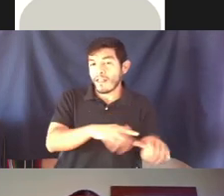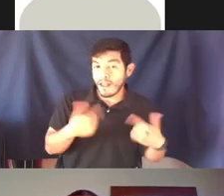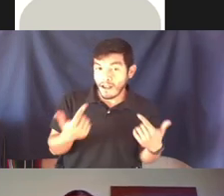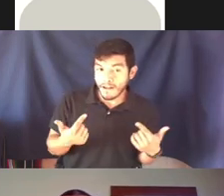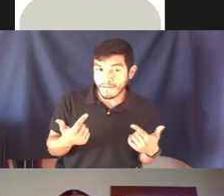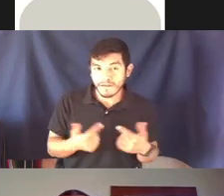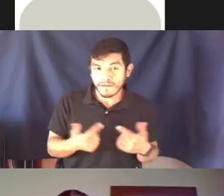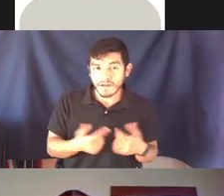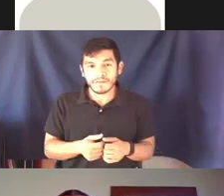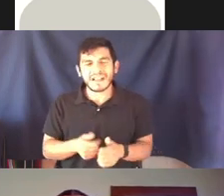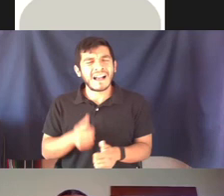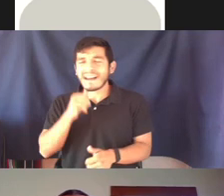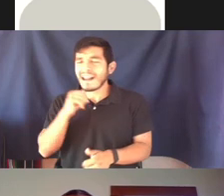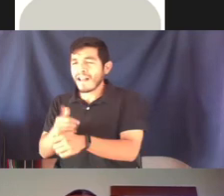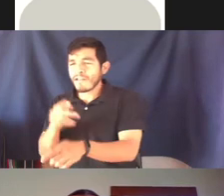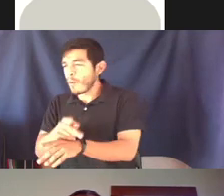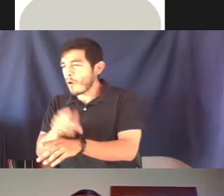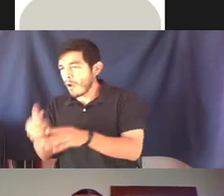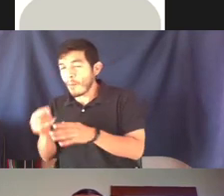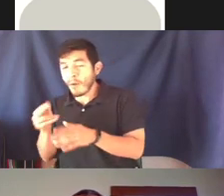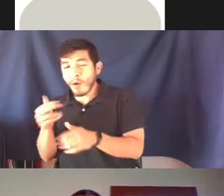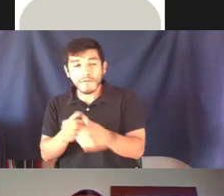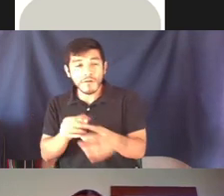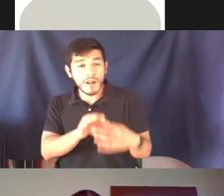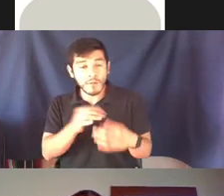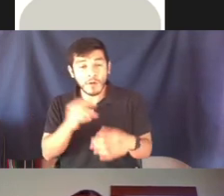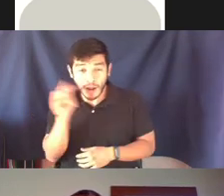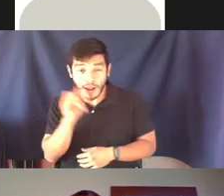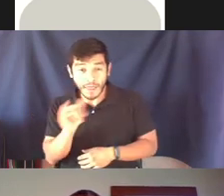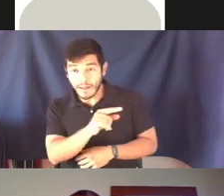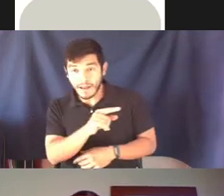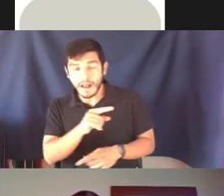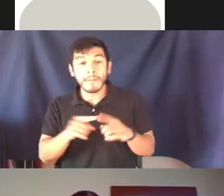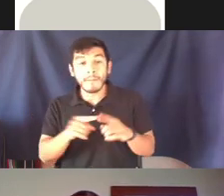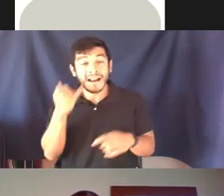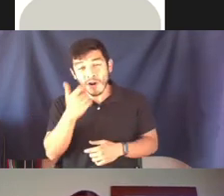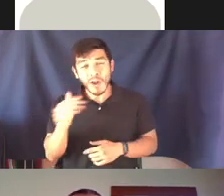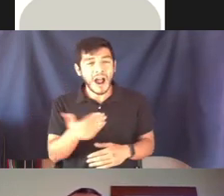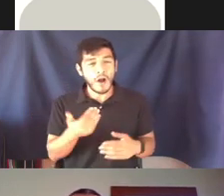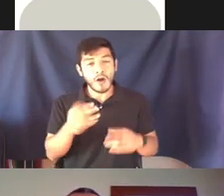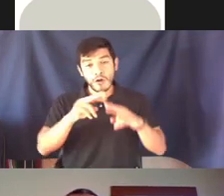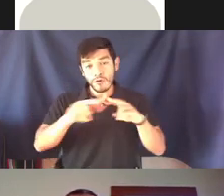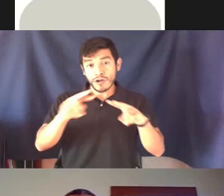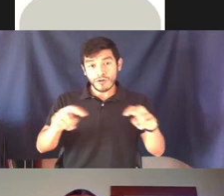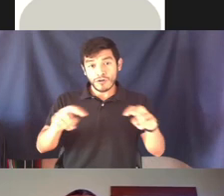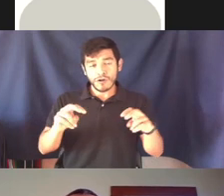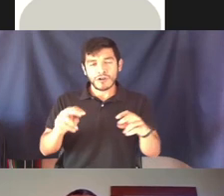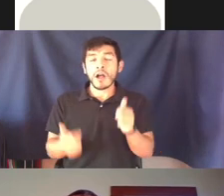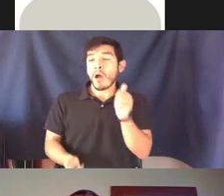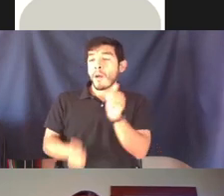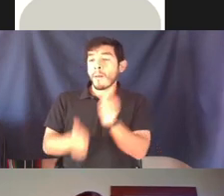if you look kind of at that body of research, largely a lot of what mentors do is building kind of self-efficacy